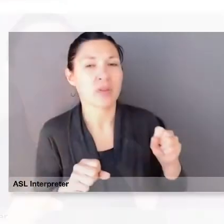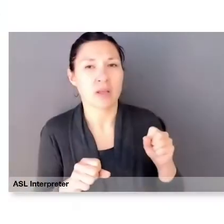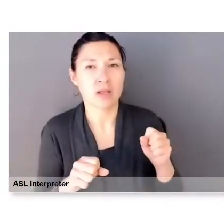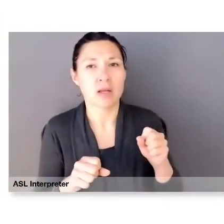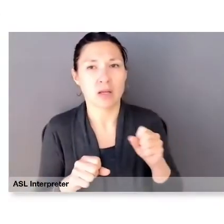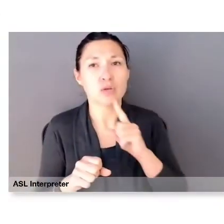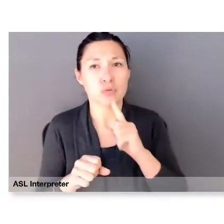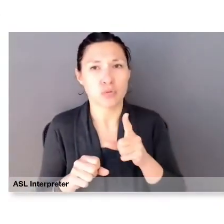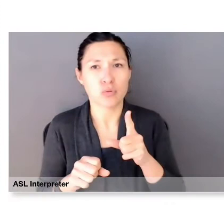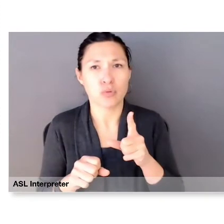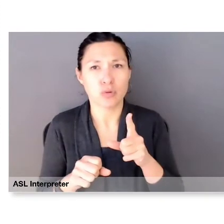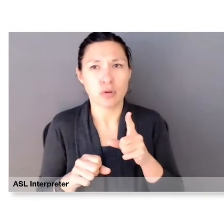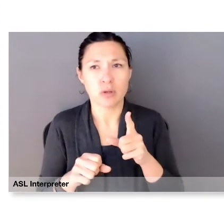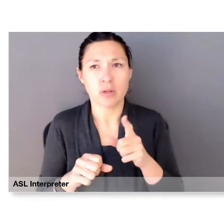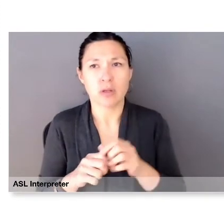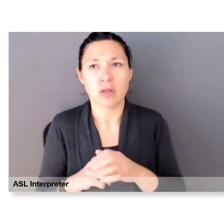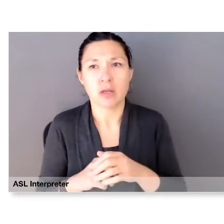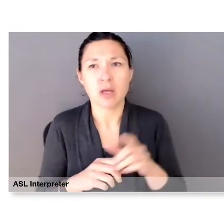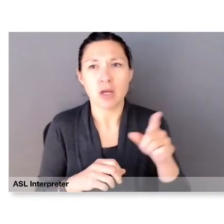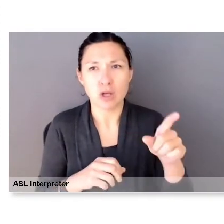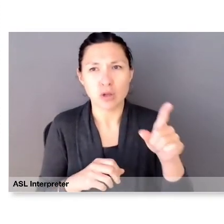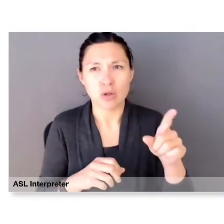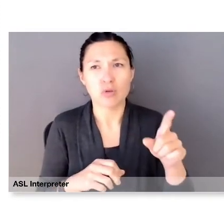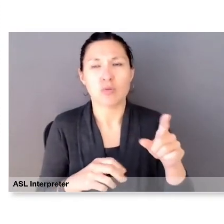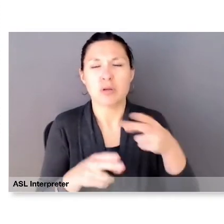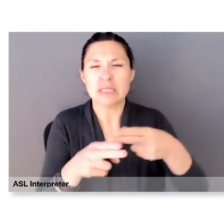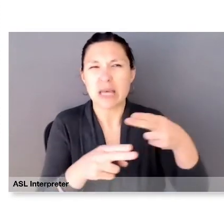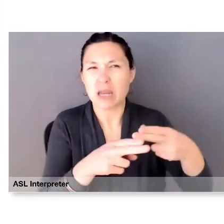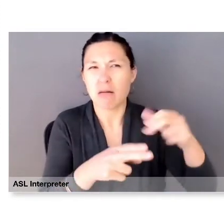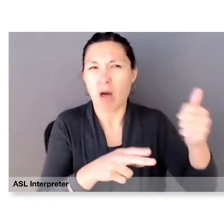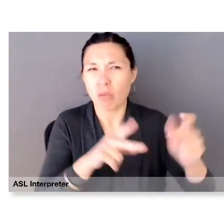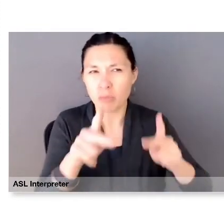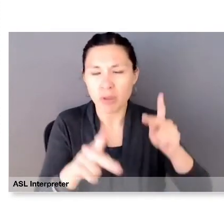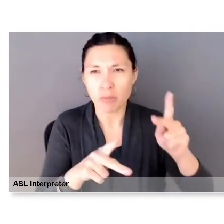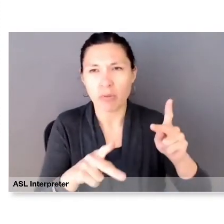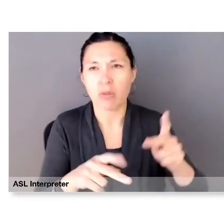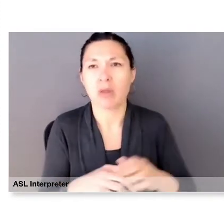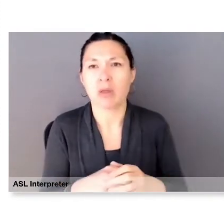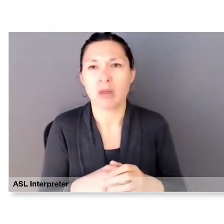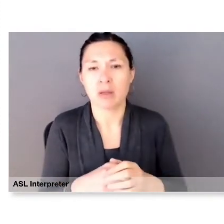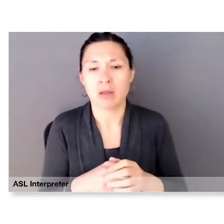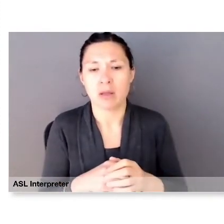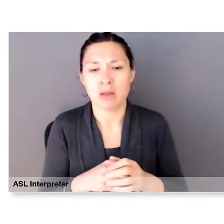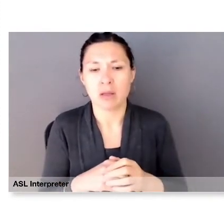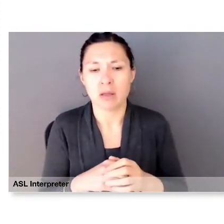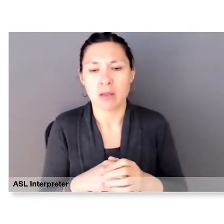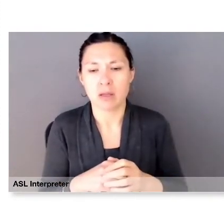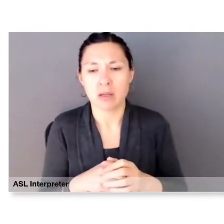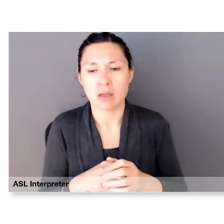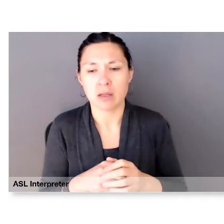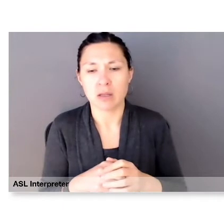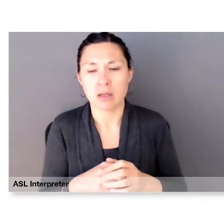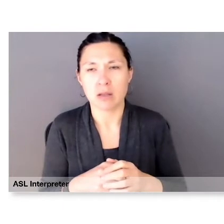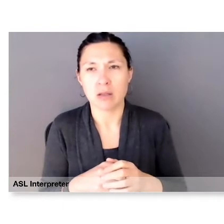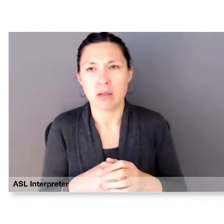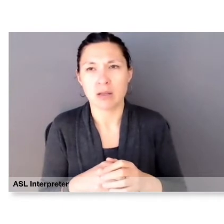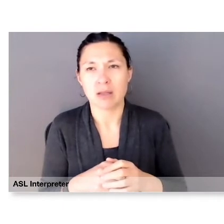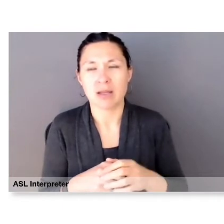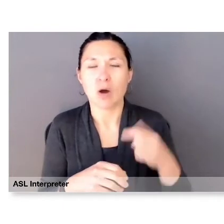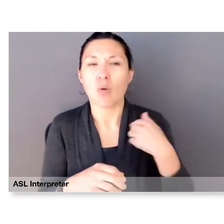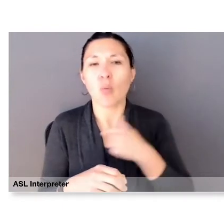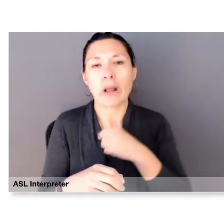cited Bonilla Silva and others, where it just comes down to this faulty notion